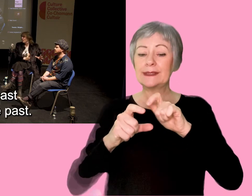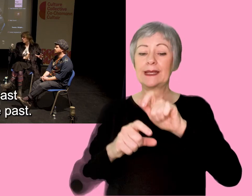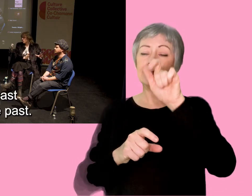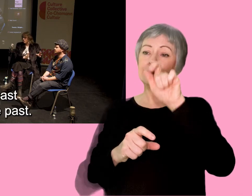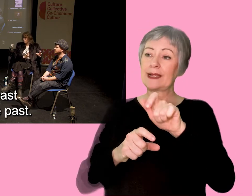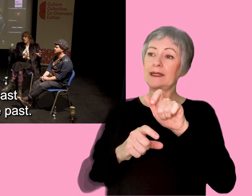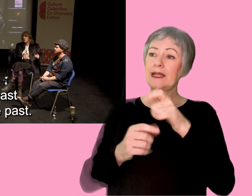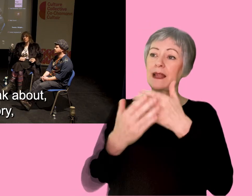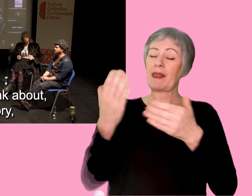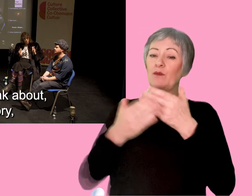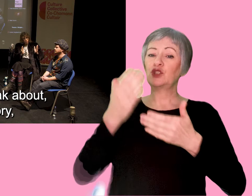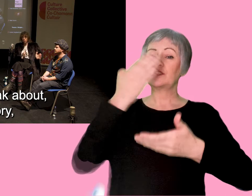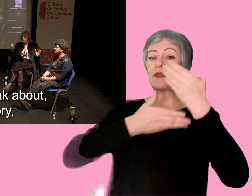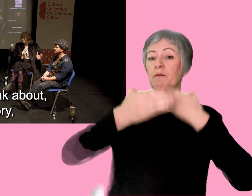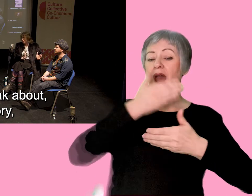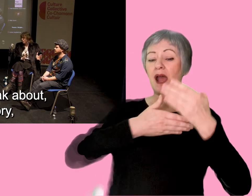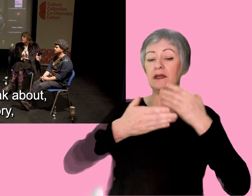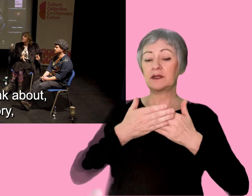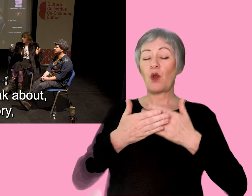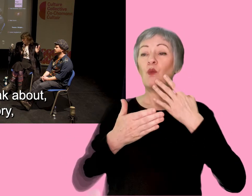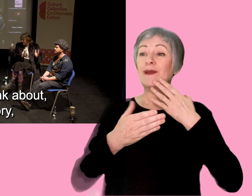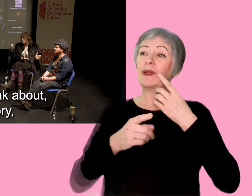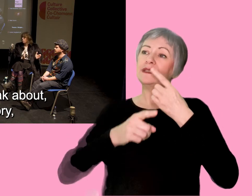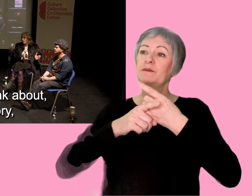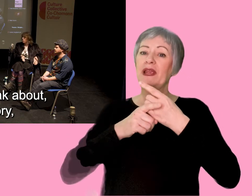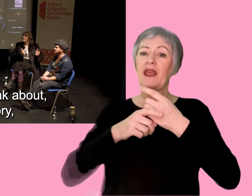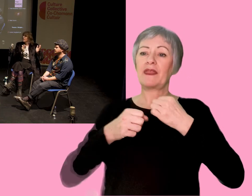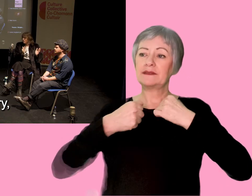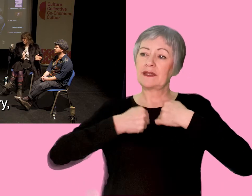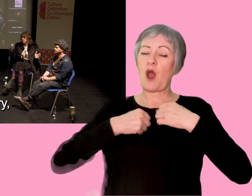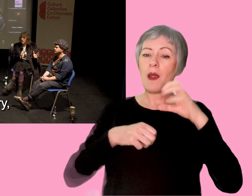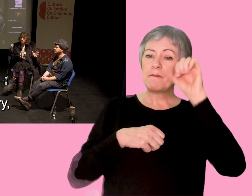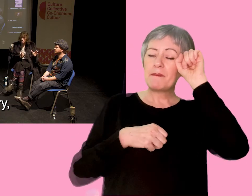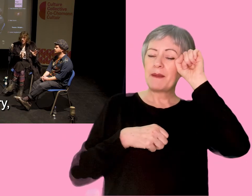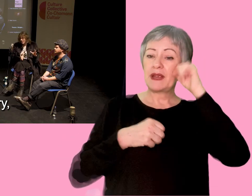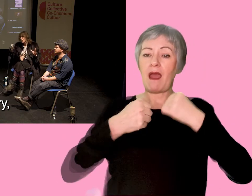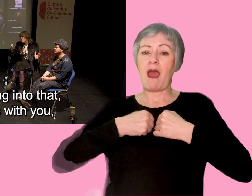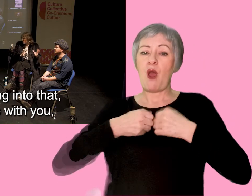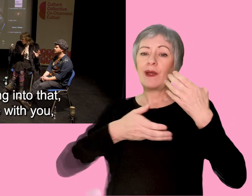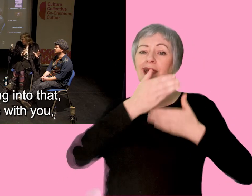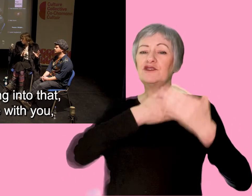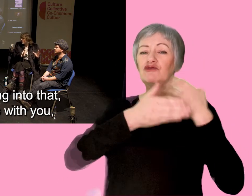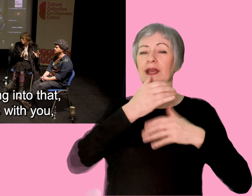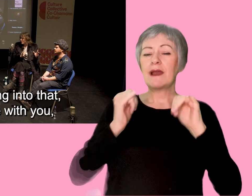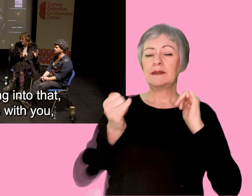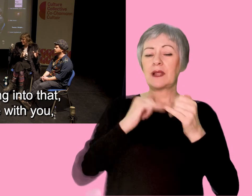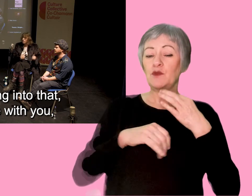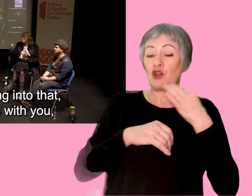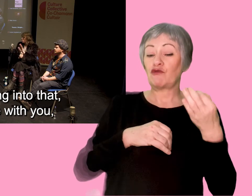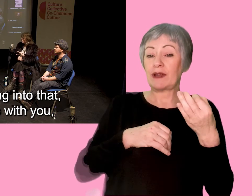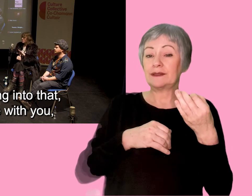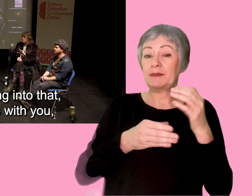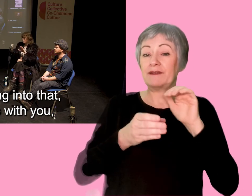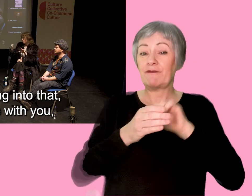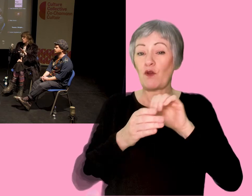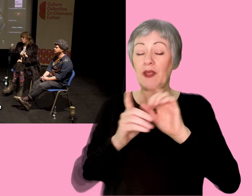as languages of the past. So when we only speak about this is our memory, this is our history, sometimes we risk playing into that, which is